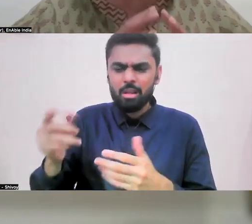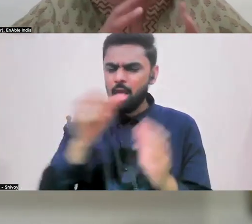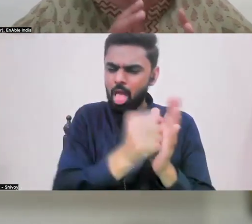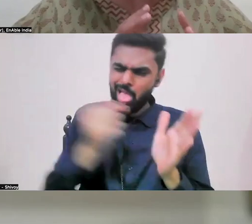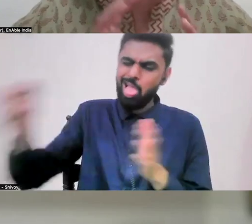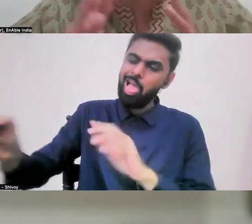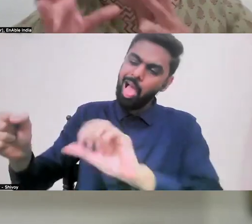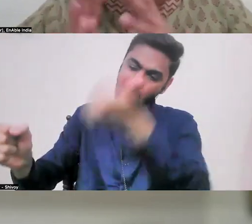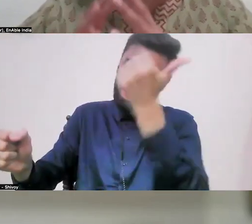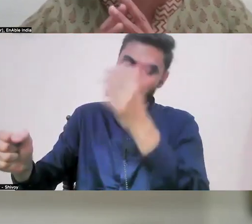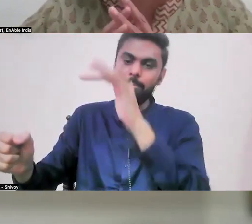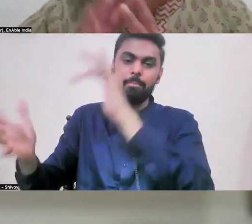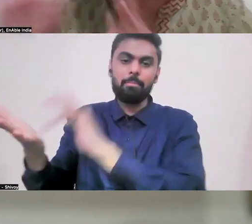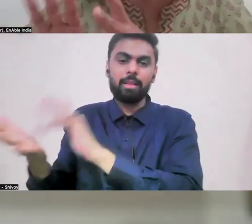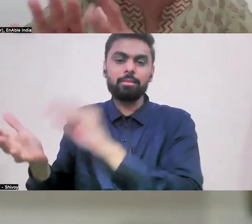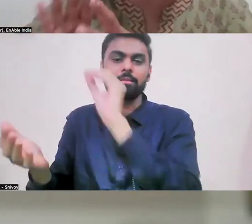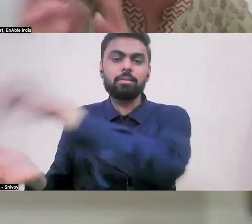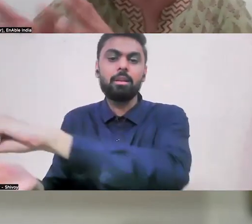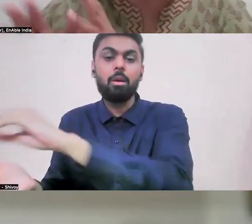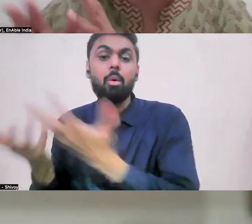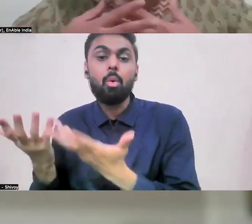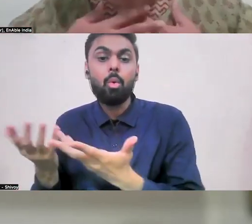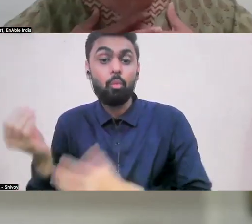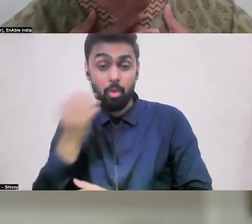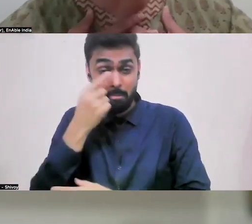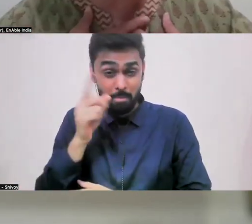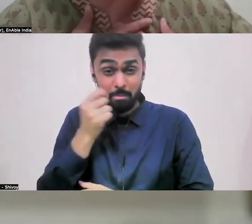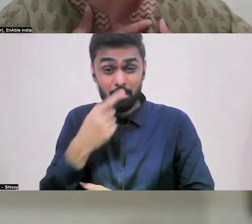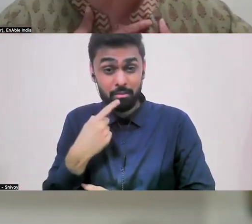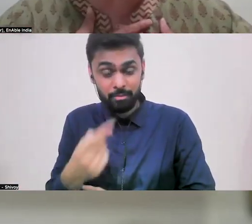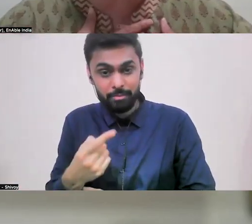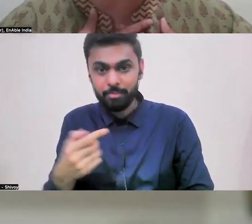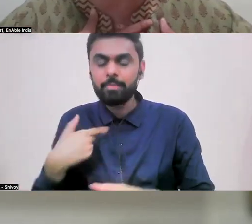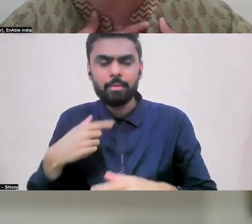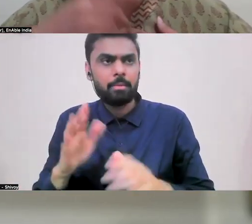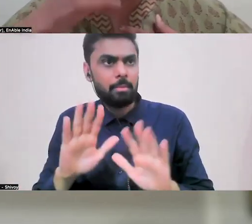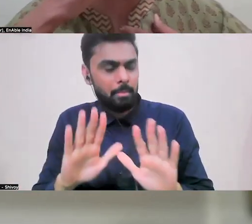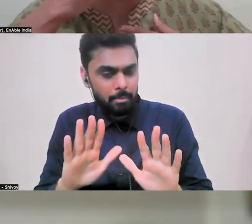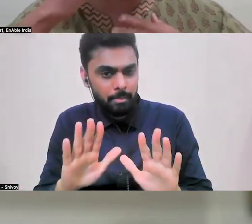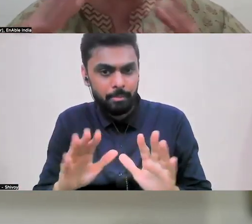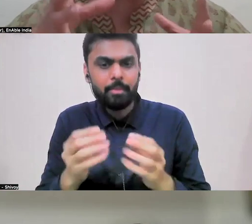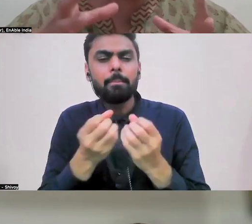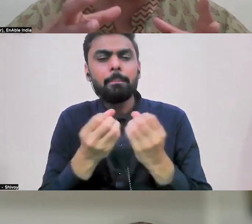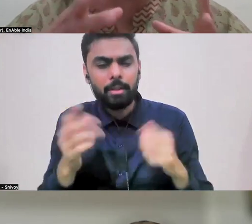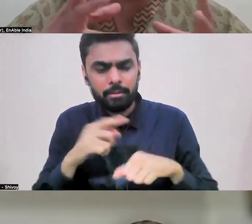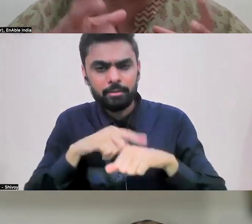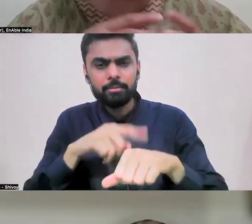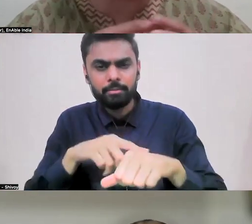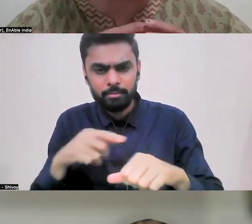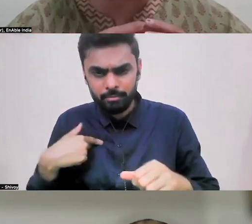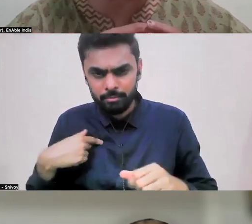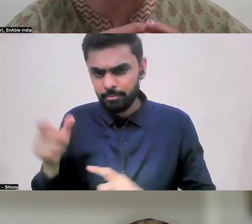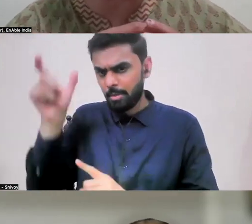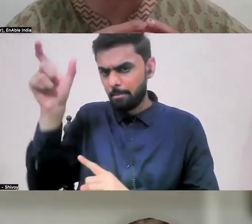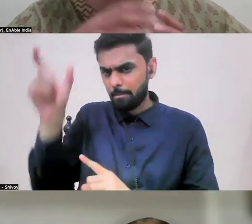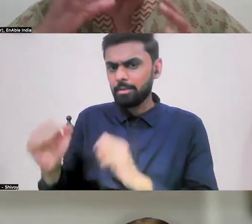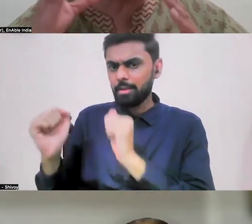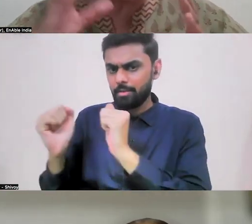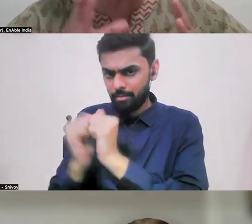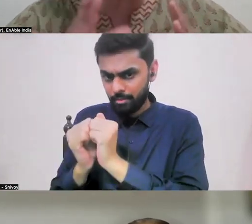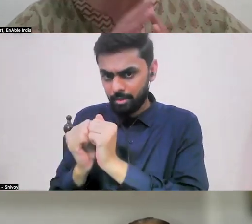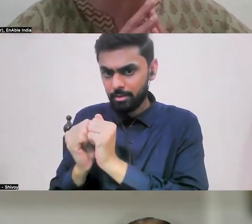seen sometimes even the parents or the team, like, don't do this way, bro. Like, I can tell you that there are times when I've told a person with neurodiversity